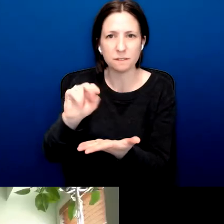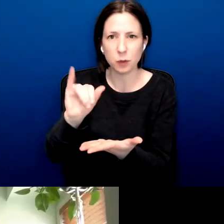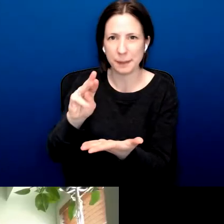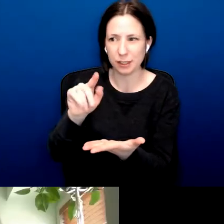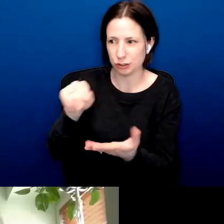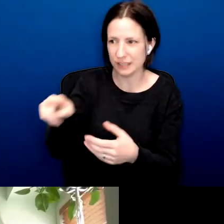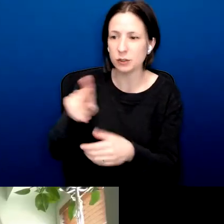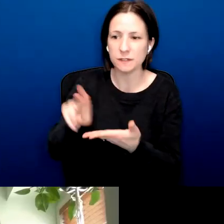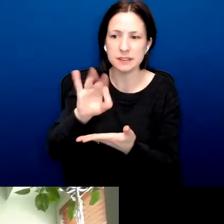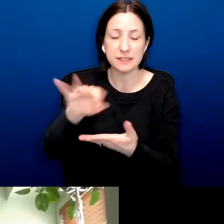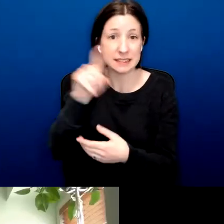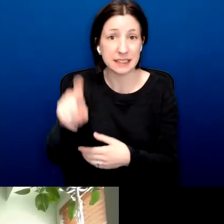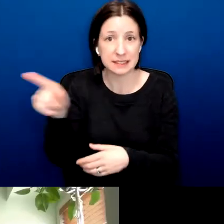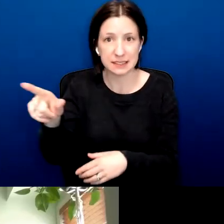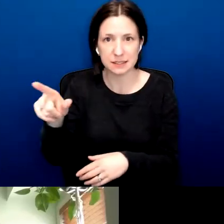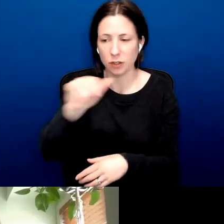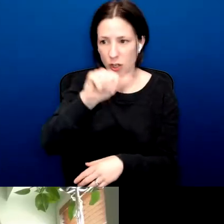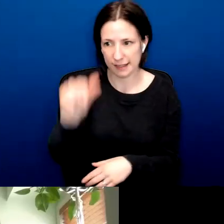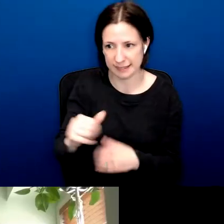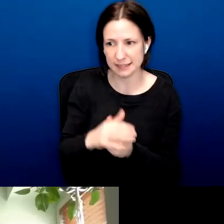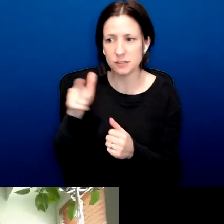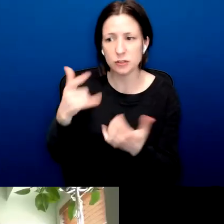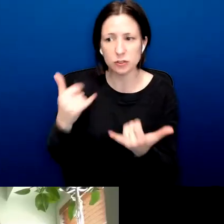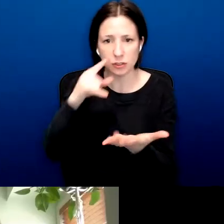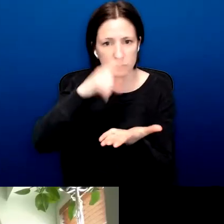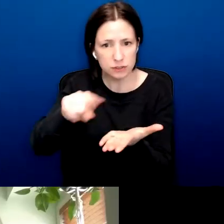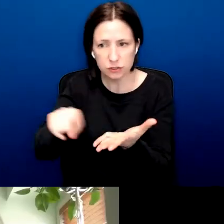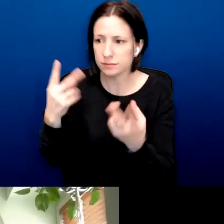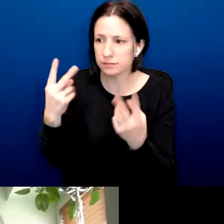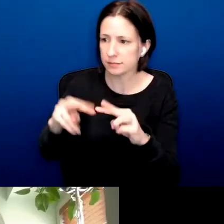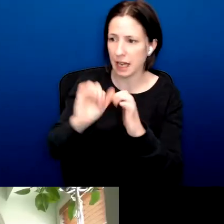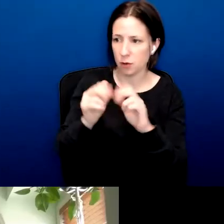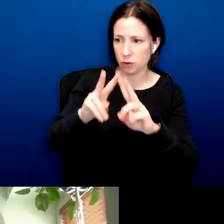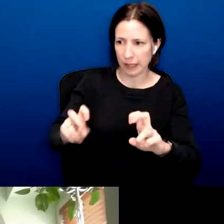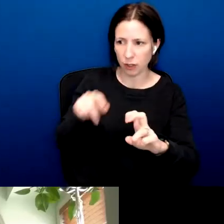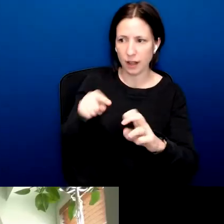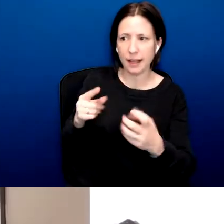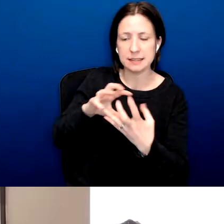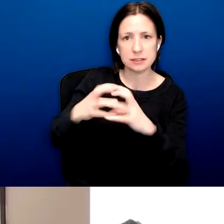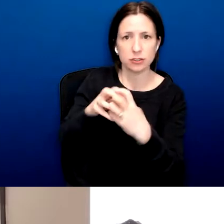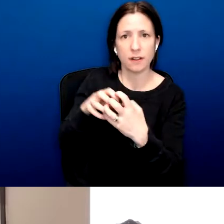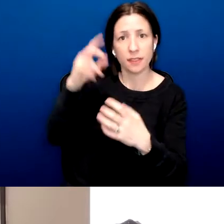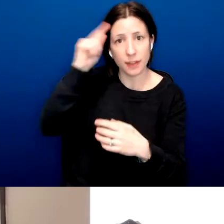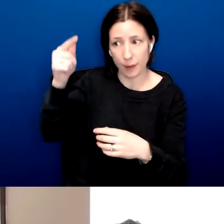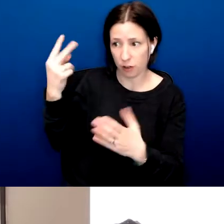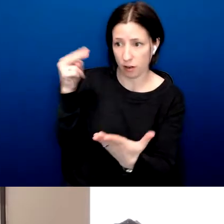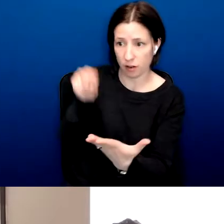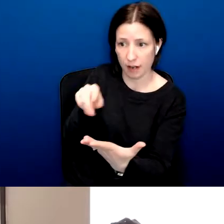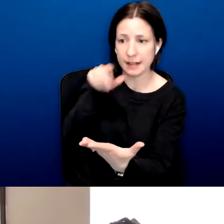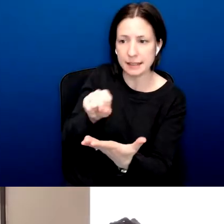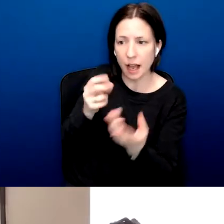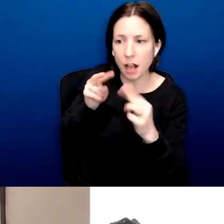Austin. Her current research explores how critical and intersectional theoretical lenses can inform an